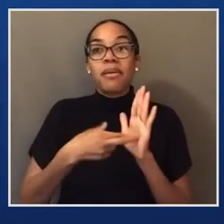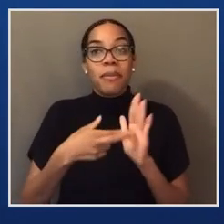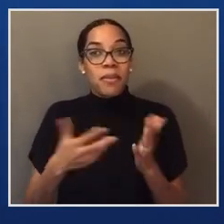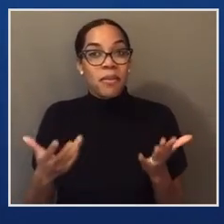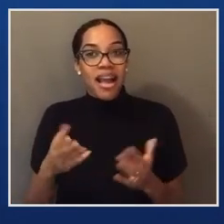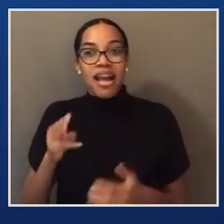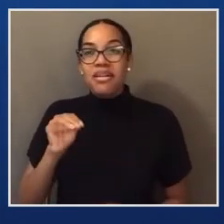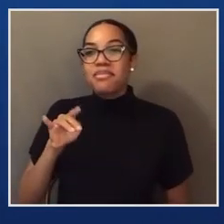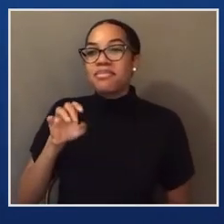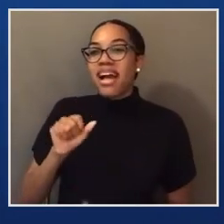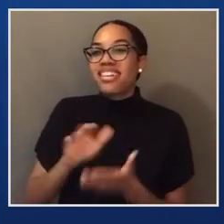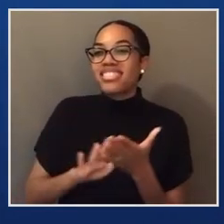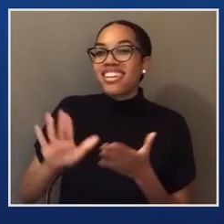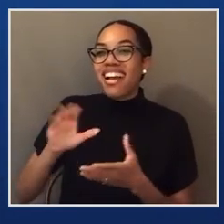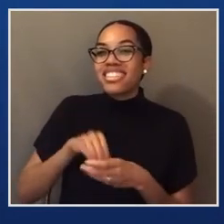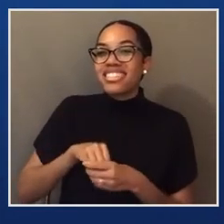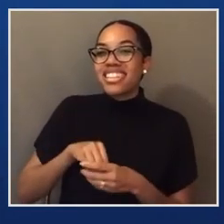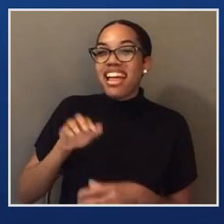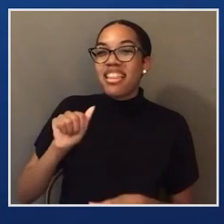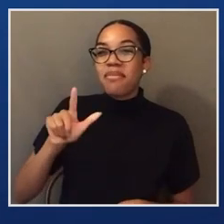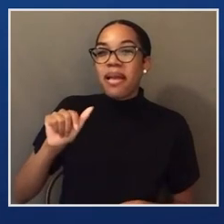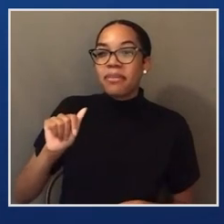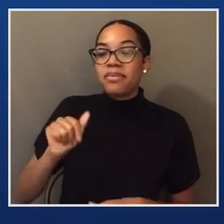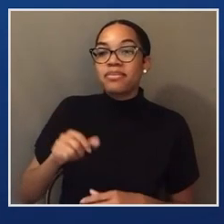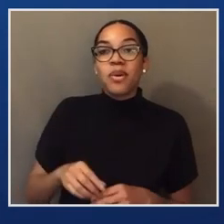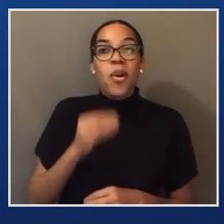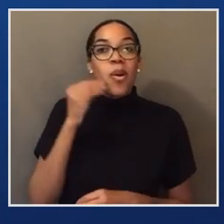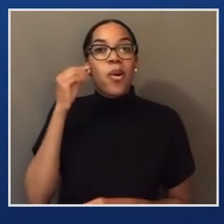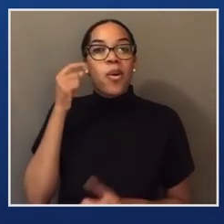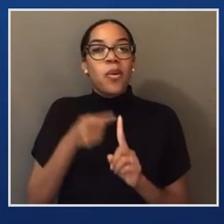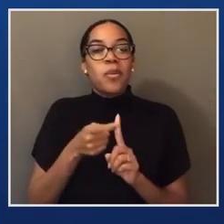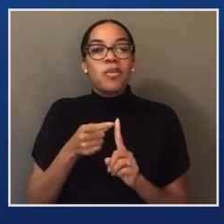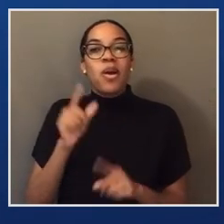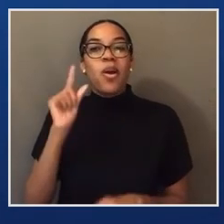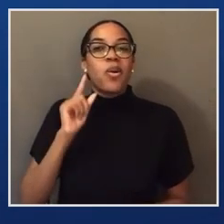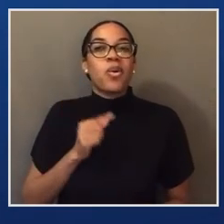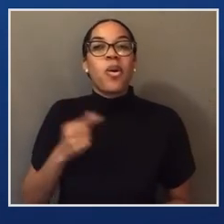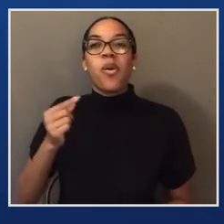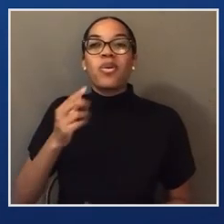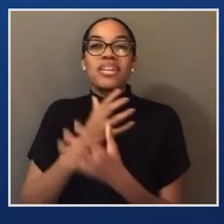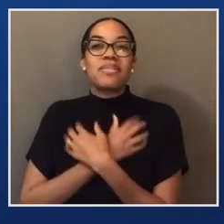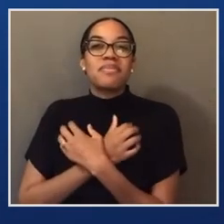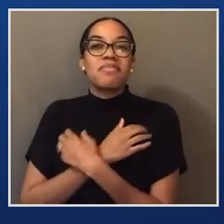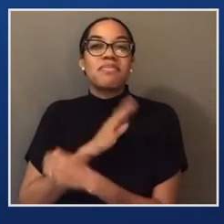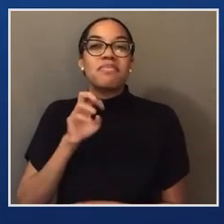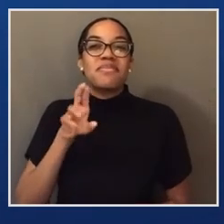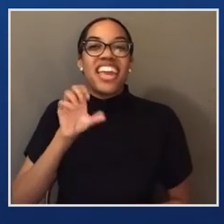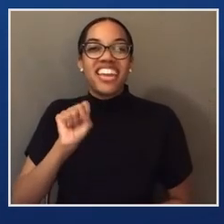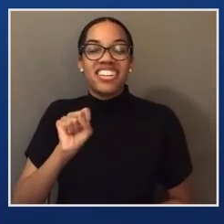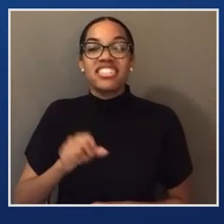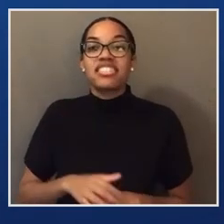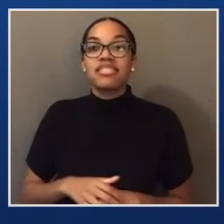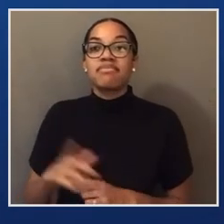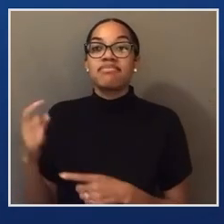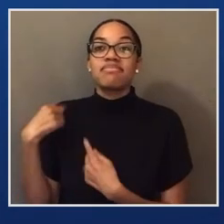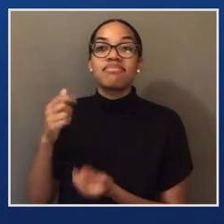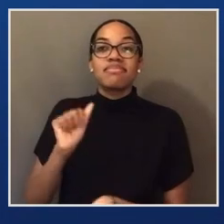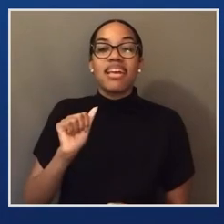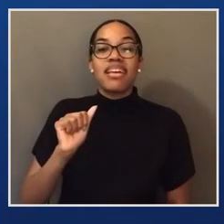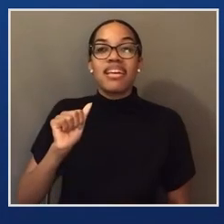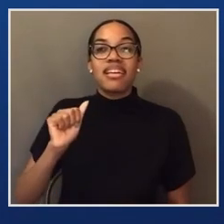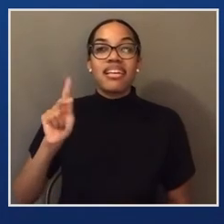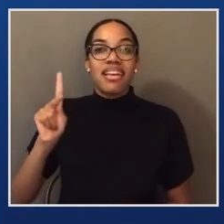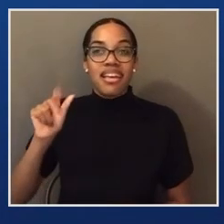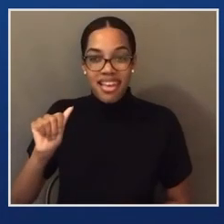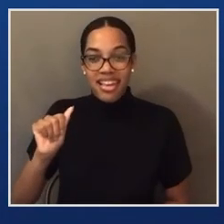in Birmingham, Alabama, home to the Golden Bears. As a lifetime member of Alpha Kappa Alpha Sorority and the proud daughter